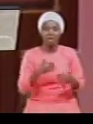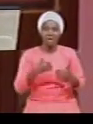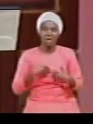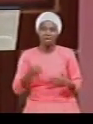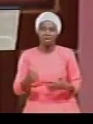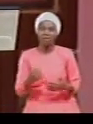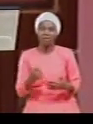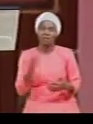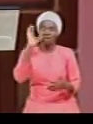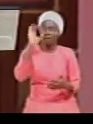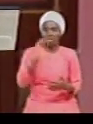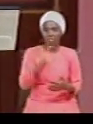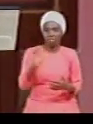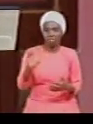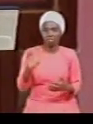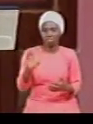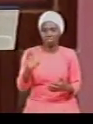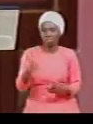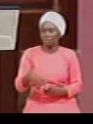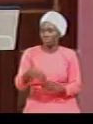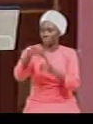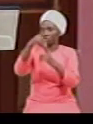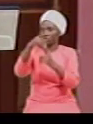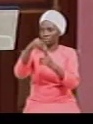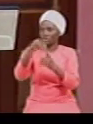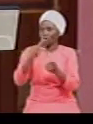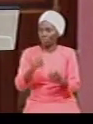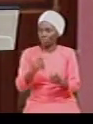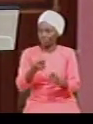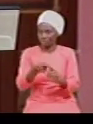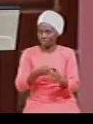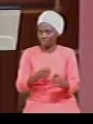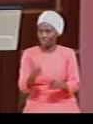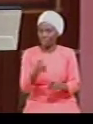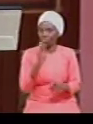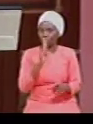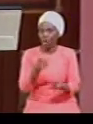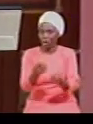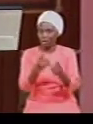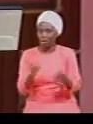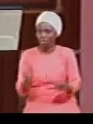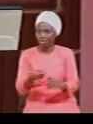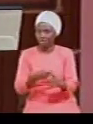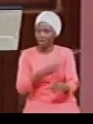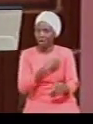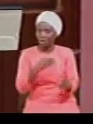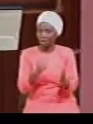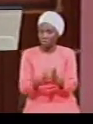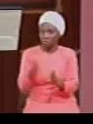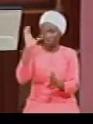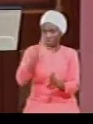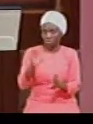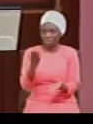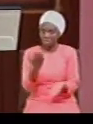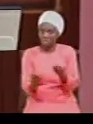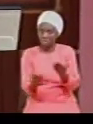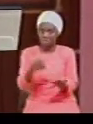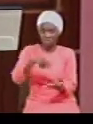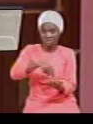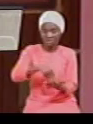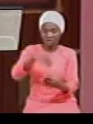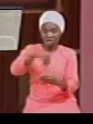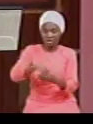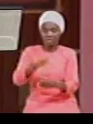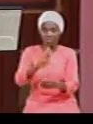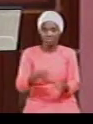cross peculiar to where you are coming from. And that cross might stand in your way, not